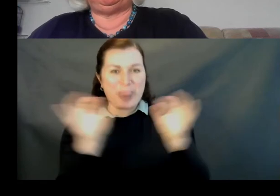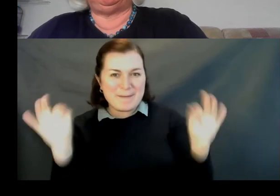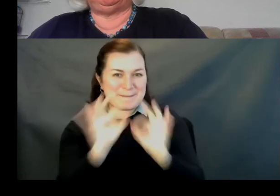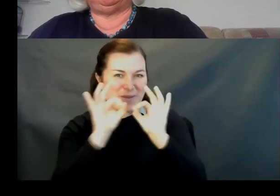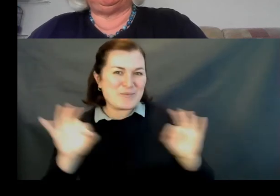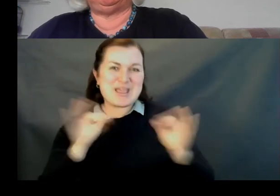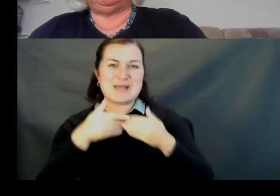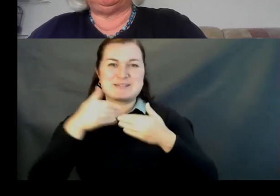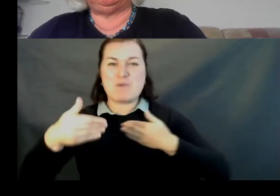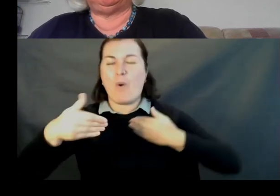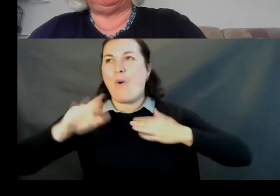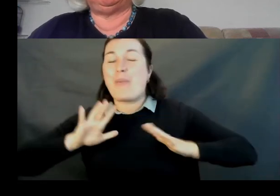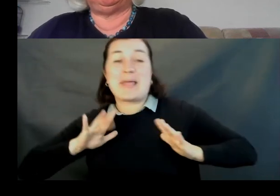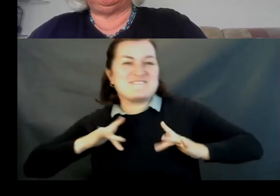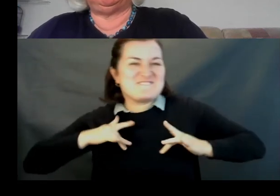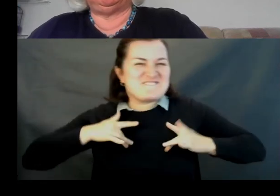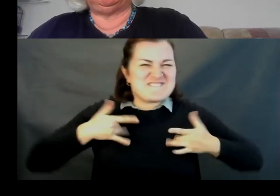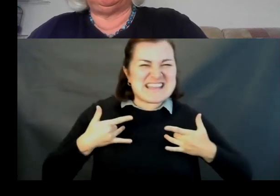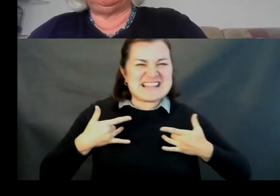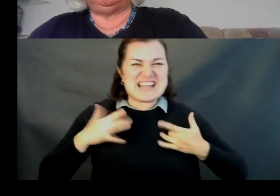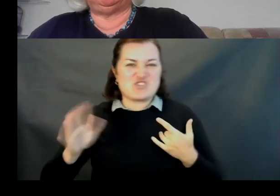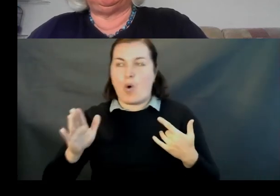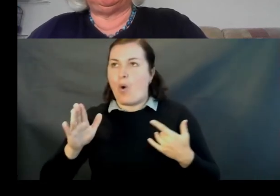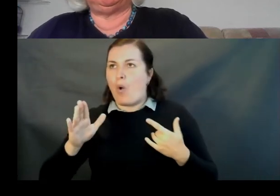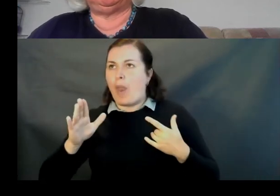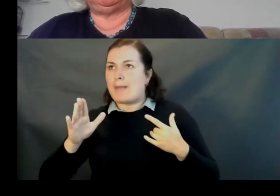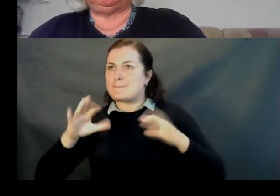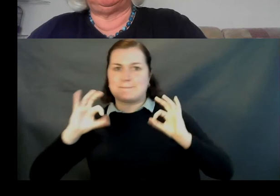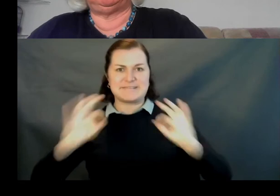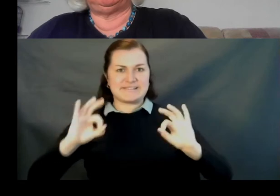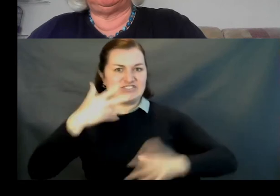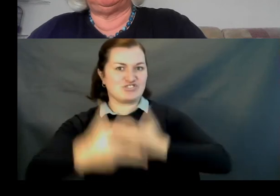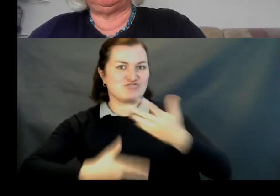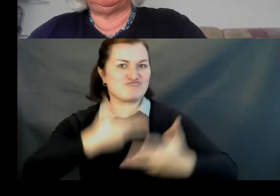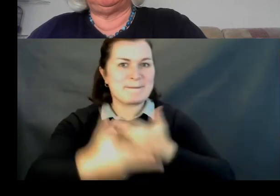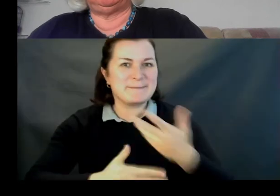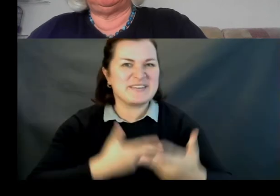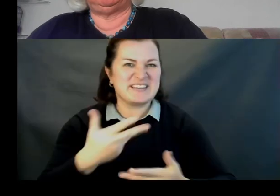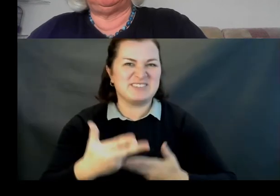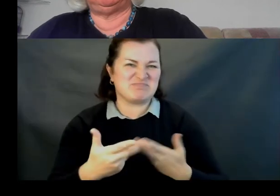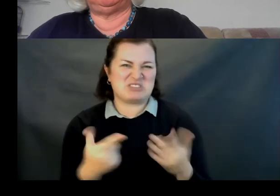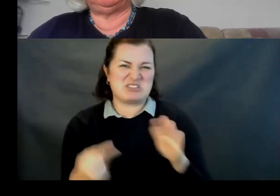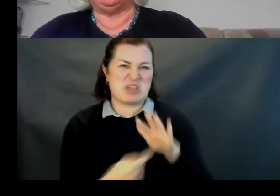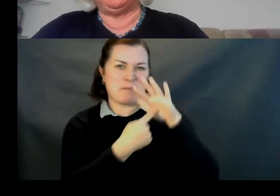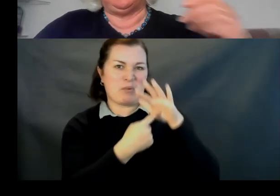feeling of it, but not giving you any description because it wasn't important really what I was tapping,